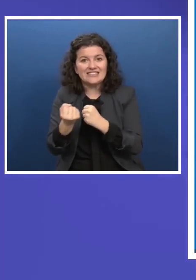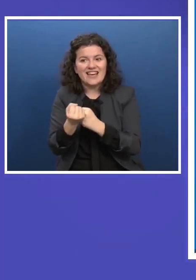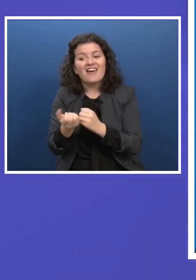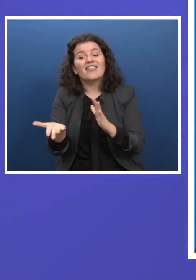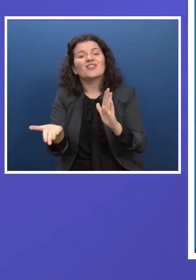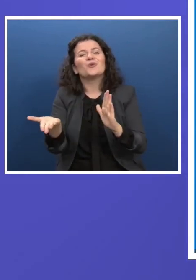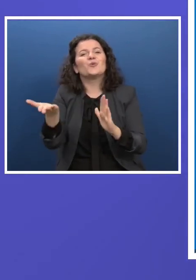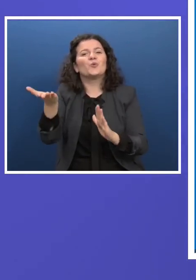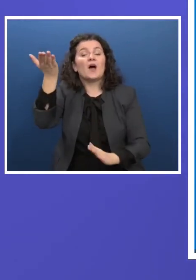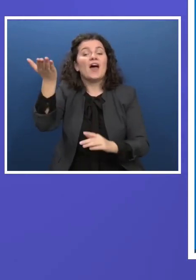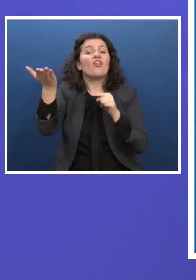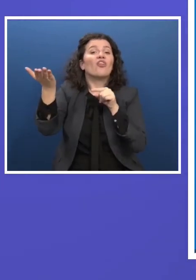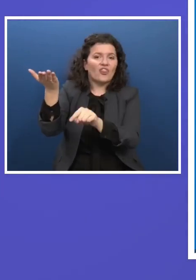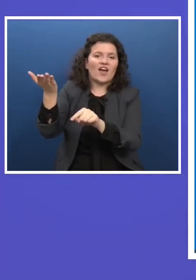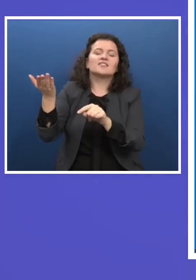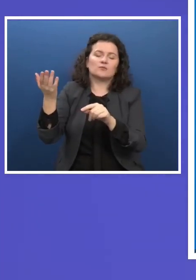As you go